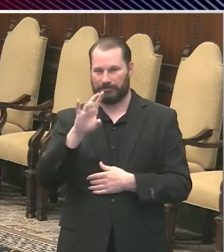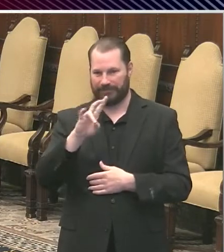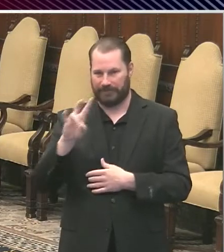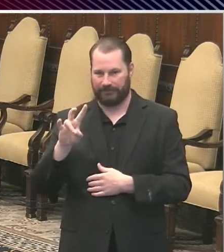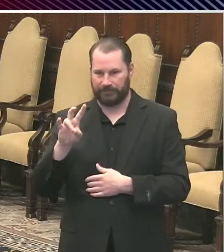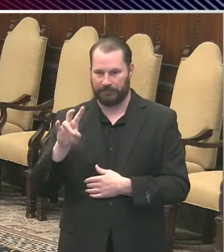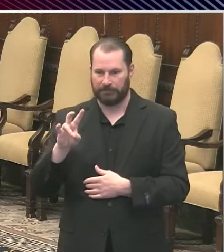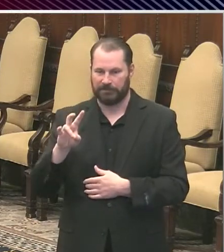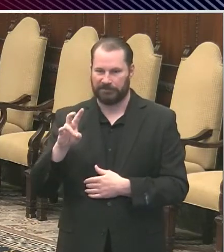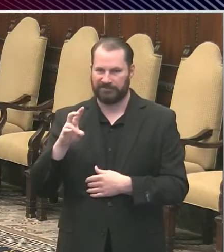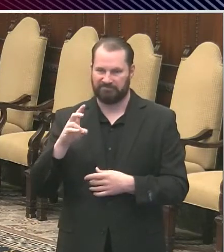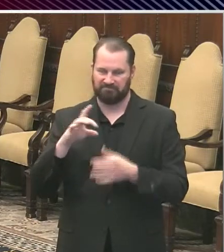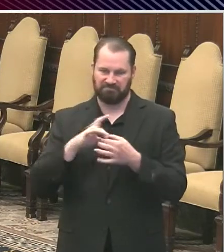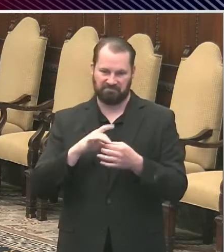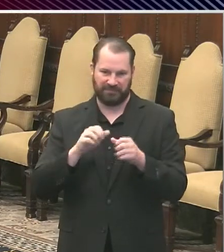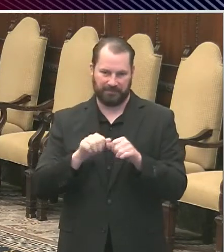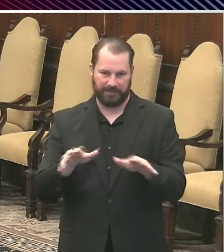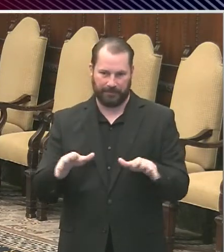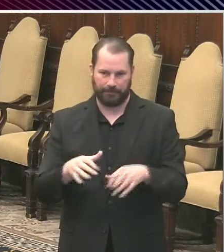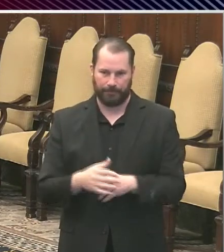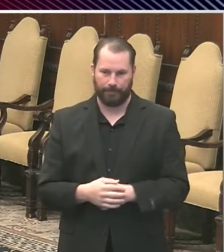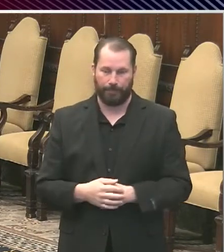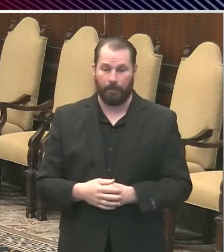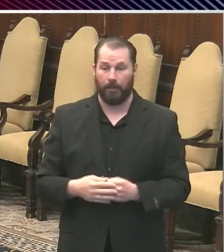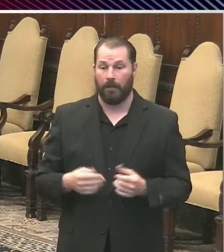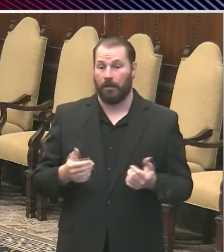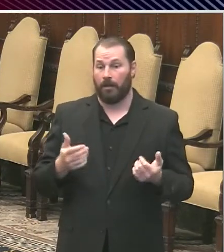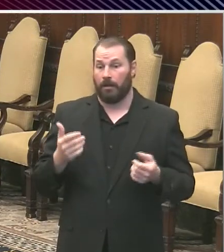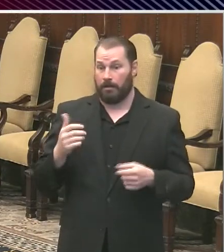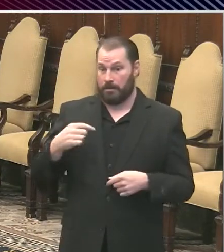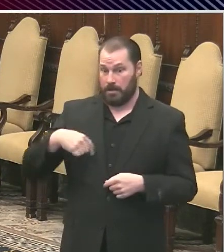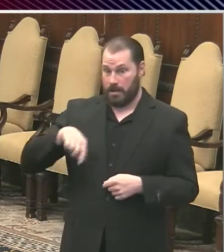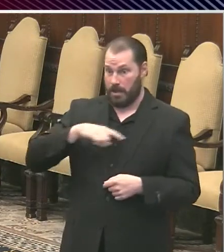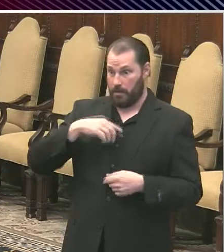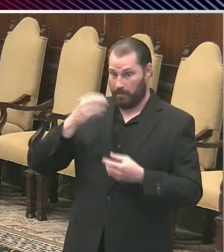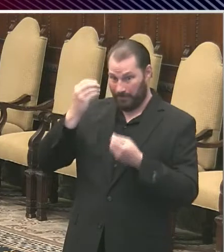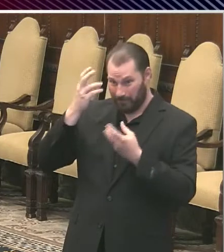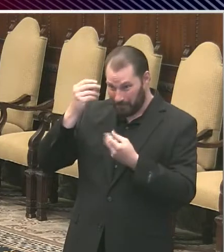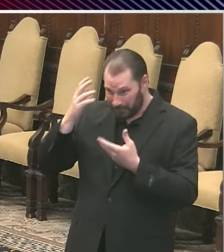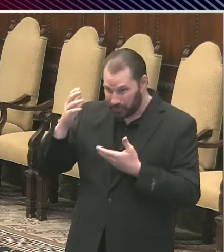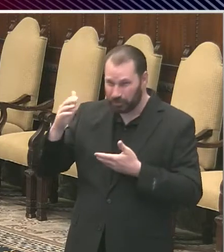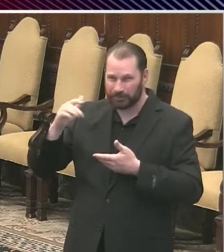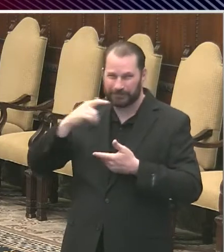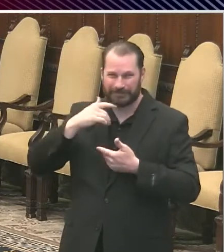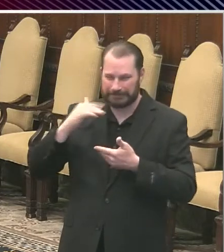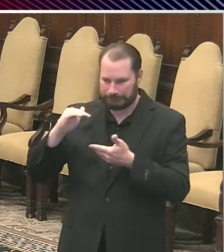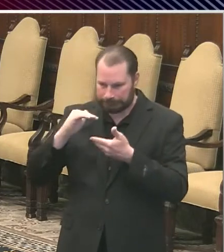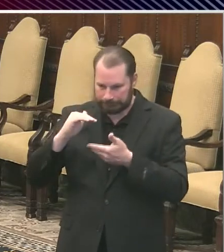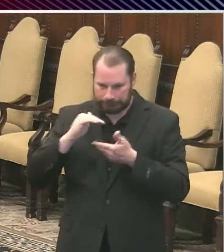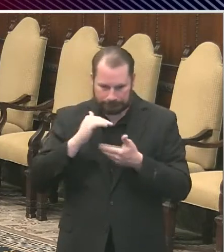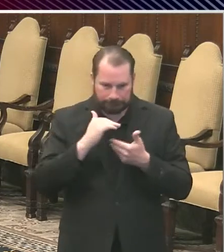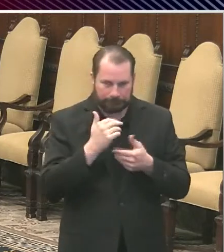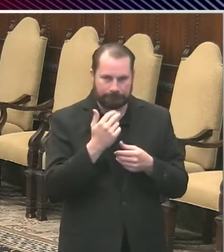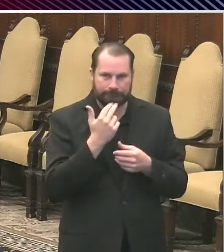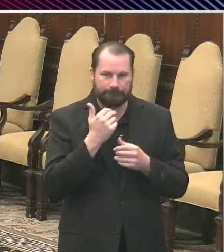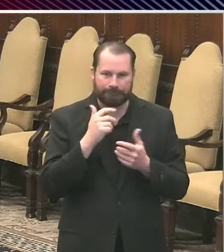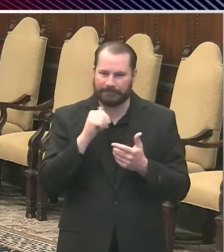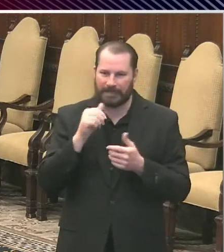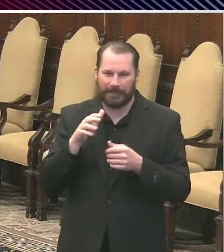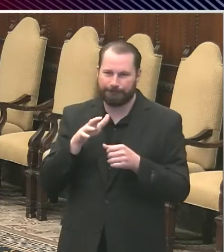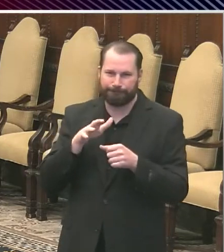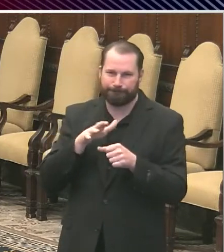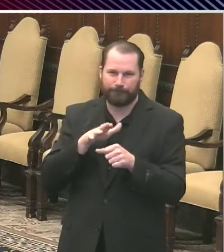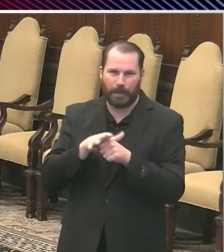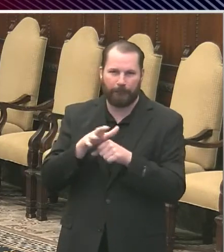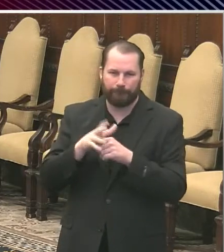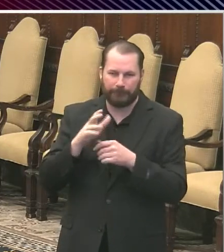Now, if you follow this, you see that our data arrives in batches, and it's often delayed from when the time the laboratory actually tests the report. So we want to get a sense of the trends. It's better